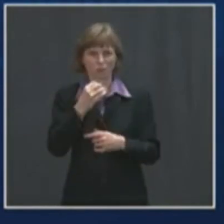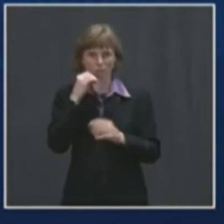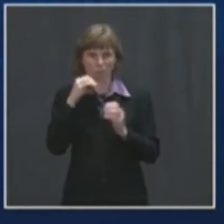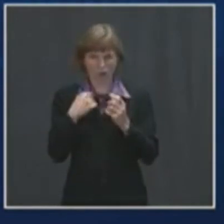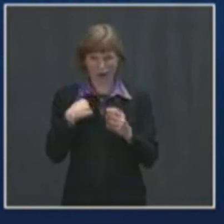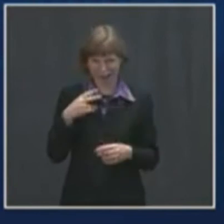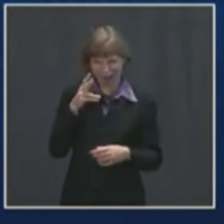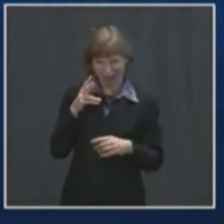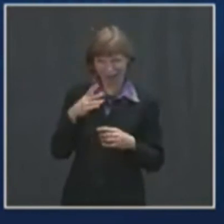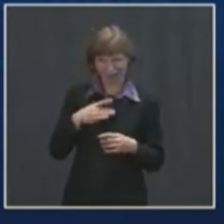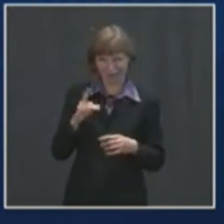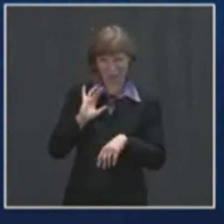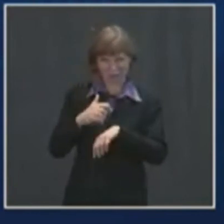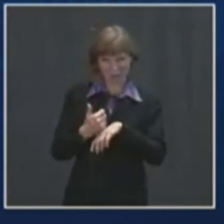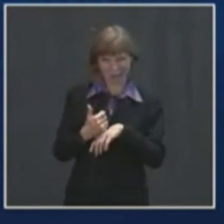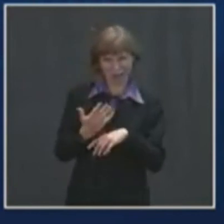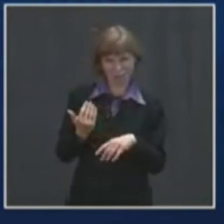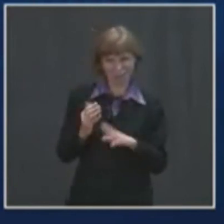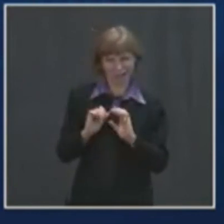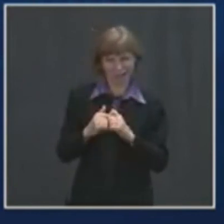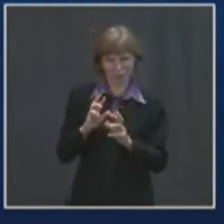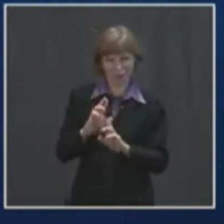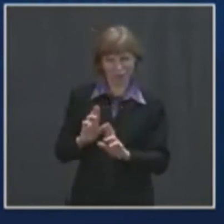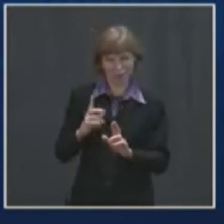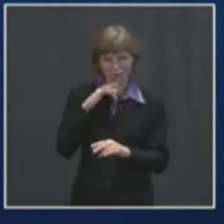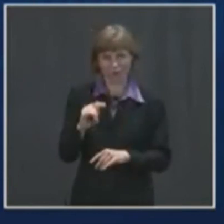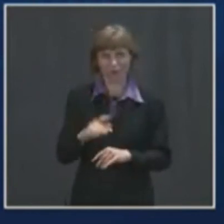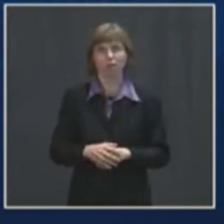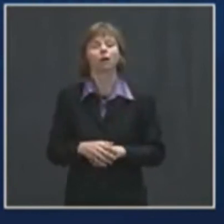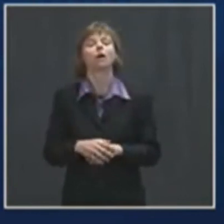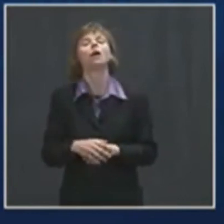so I can know what to prepare for. Go ahead. Okay, so the first quick one.